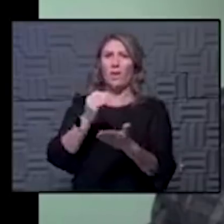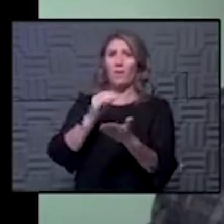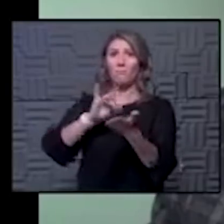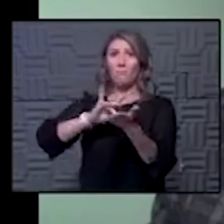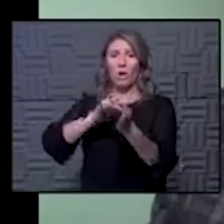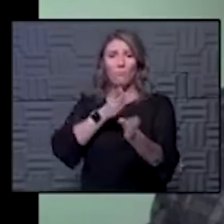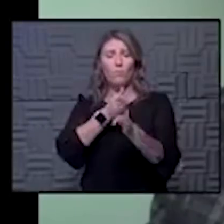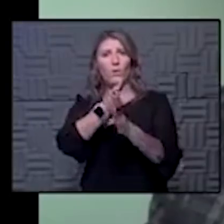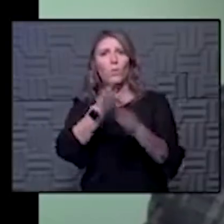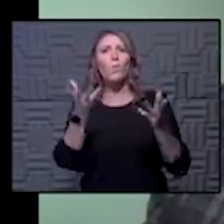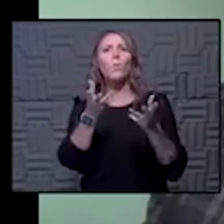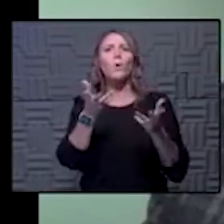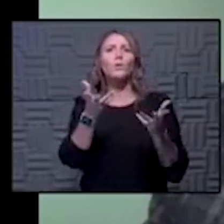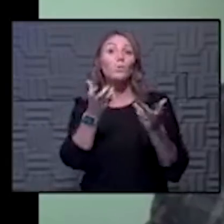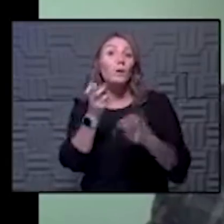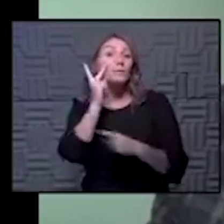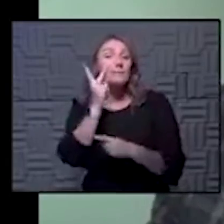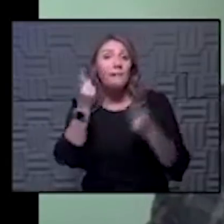happen?